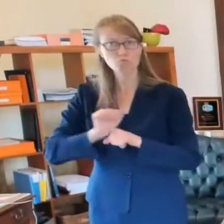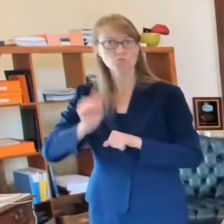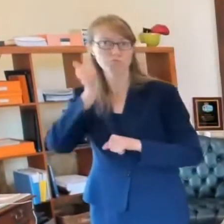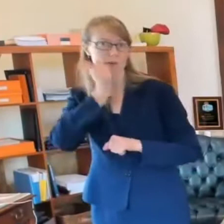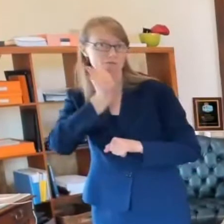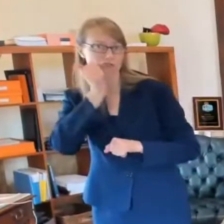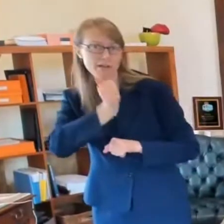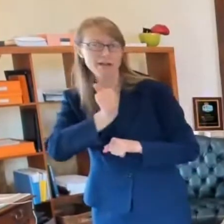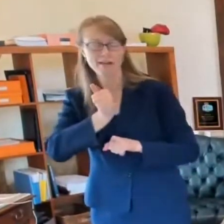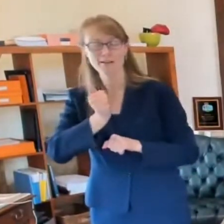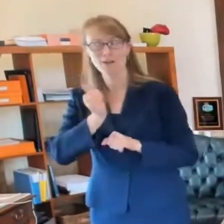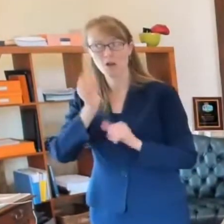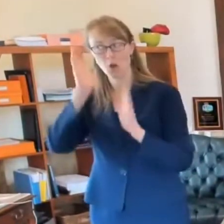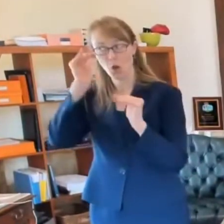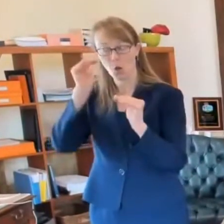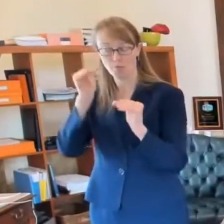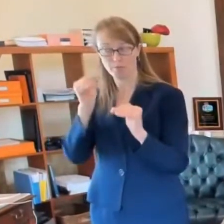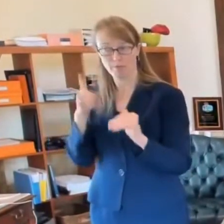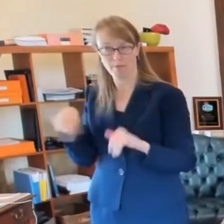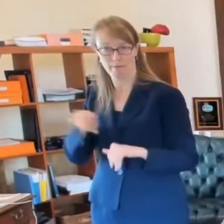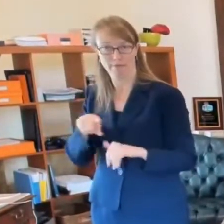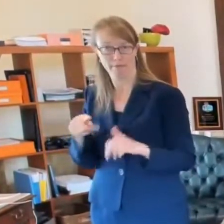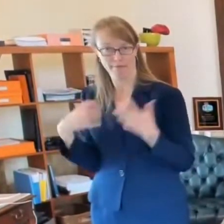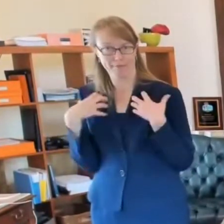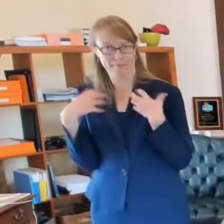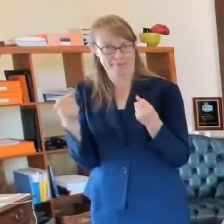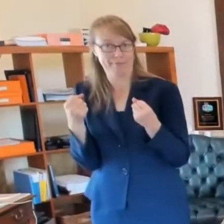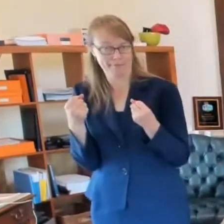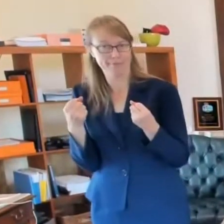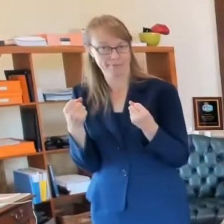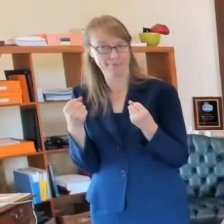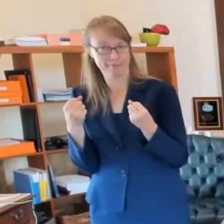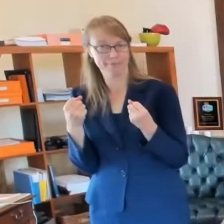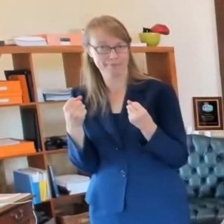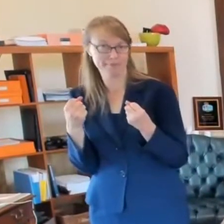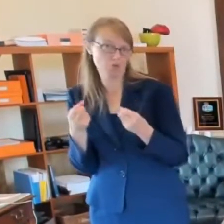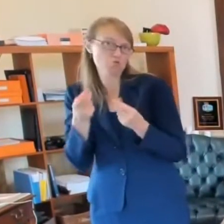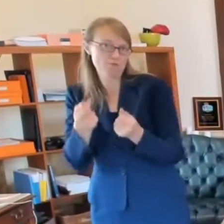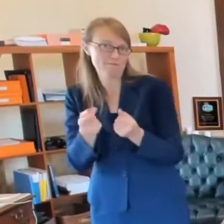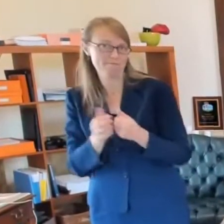and a full recovery. But I think it's